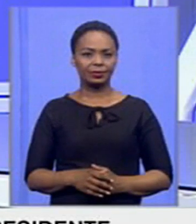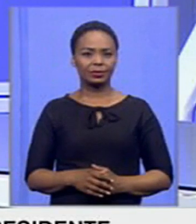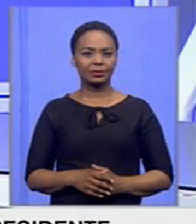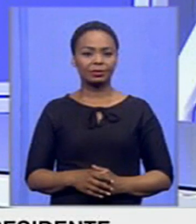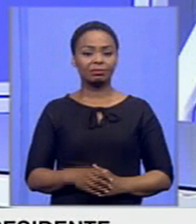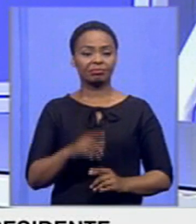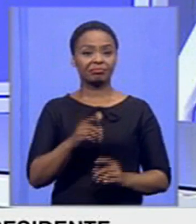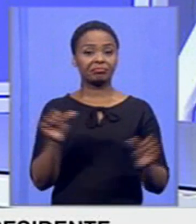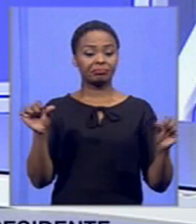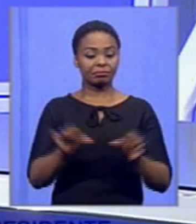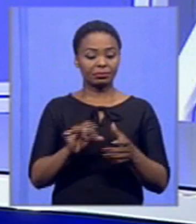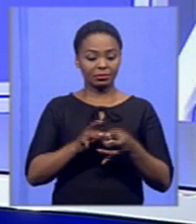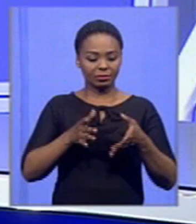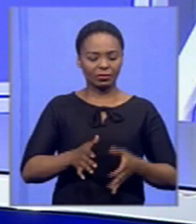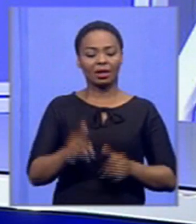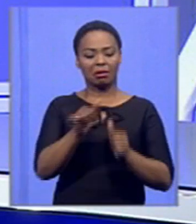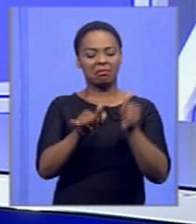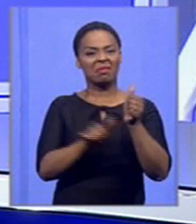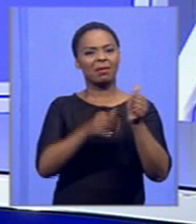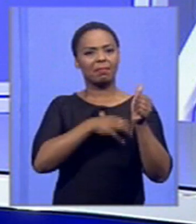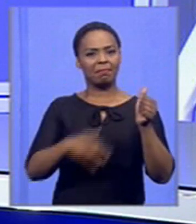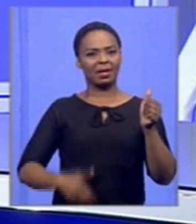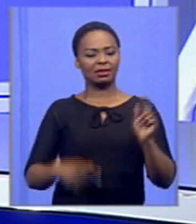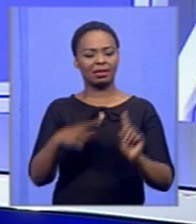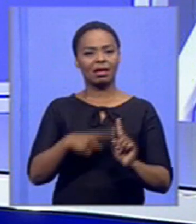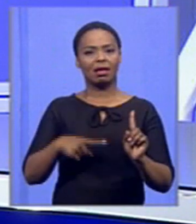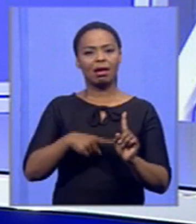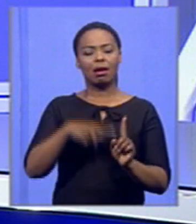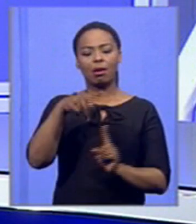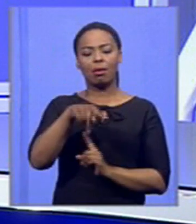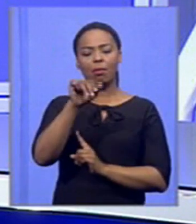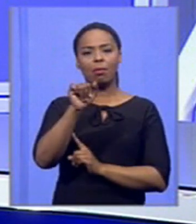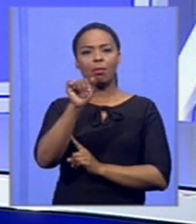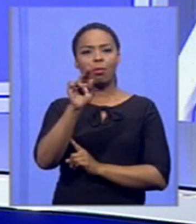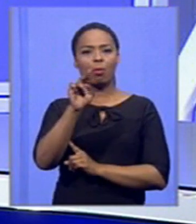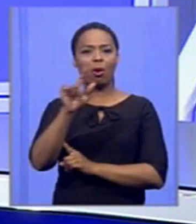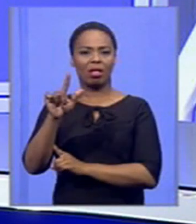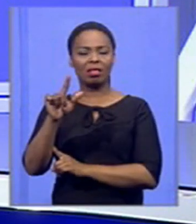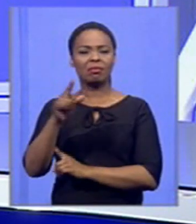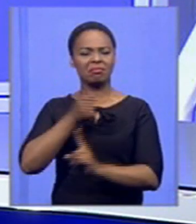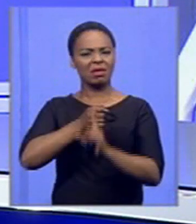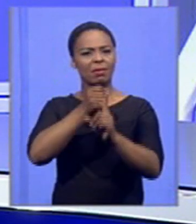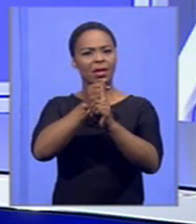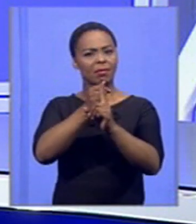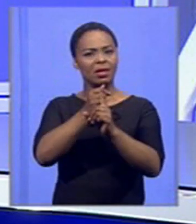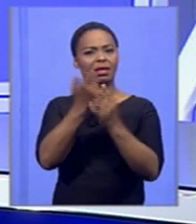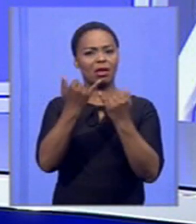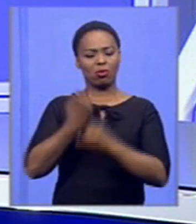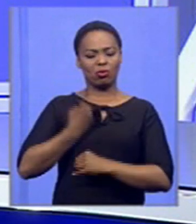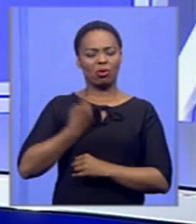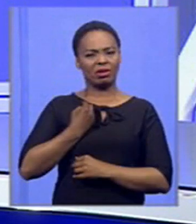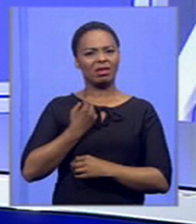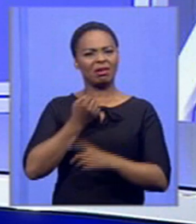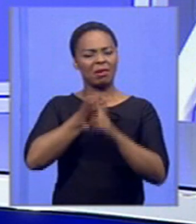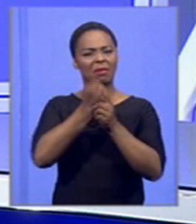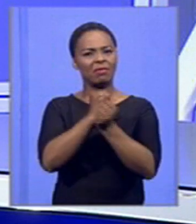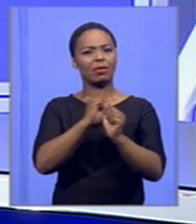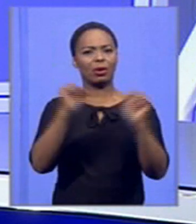Har khutela lape motlatsa Mopresidente Paul Mashatile o kgothaleditse batjha ba naha ena hore ba lwanele bolokolohi ba moruo jwalo ka ha batjha